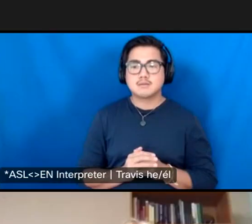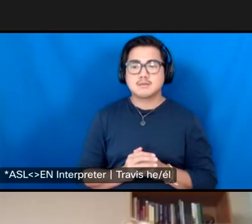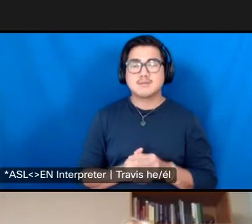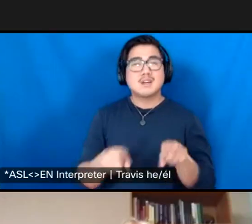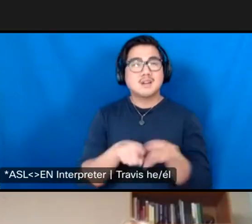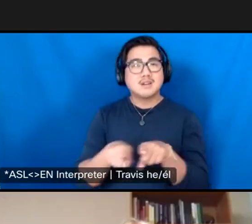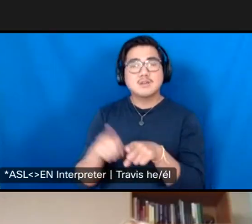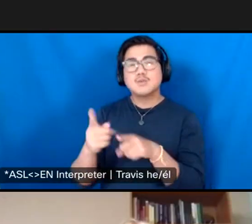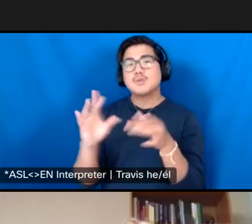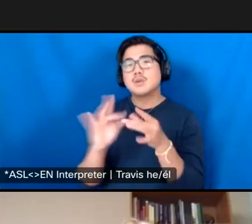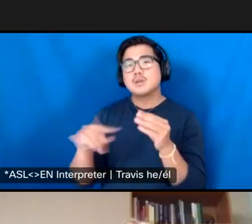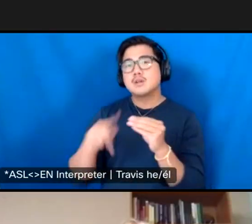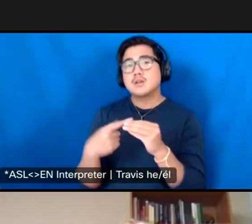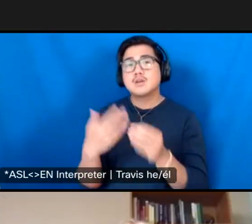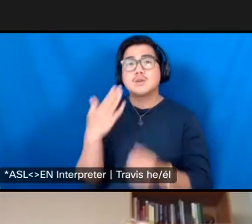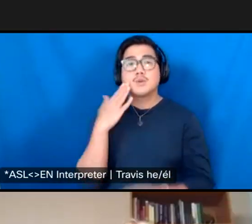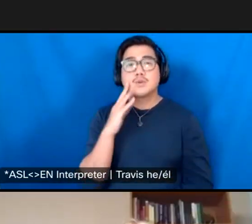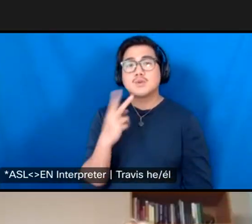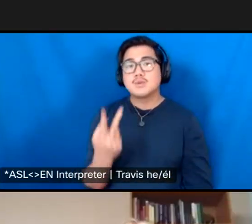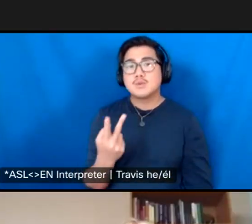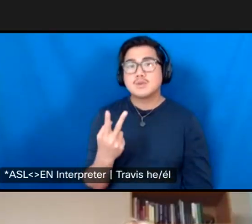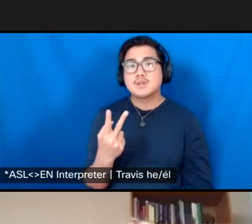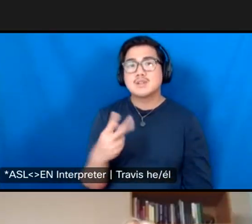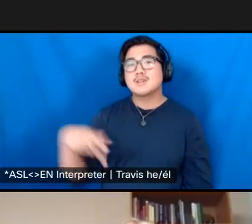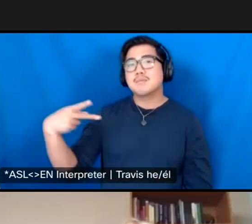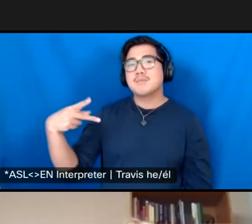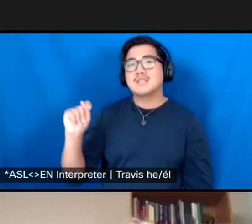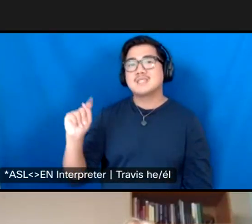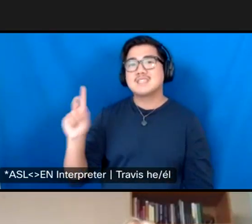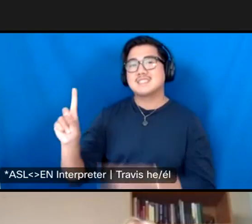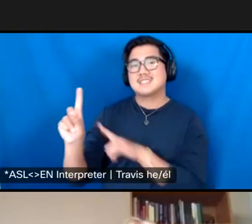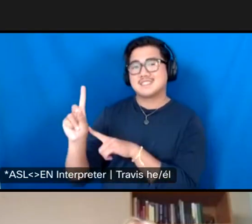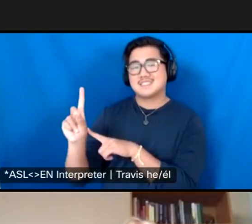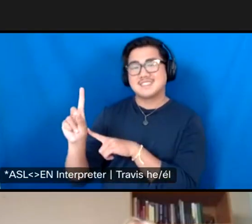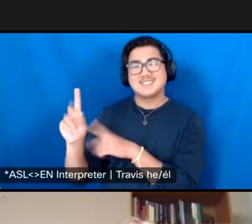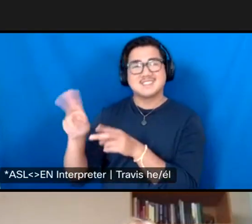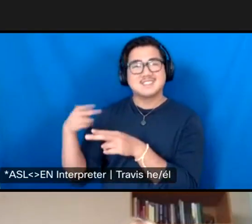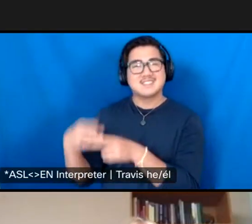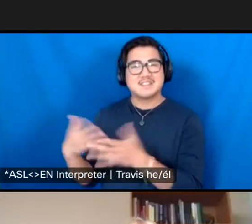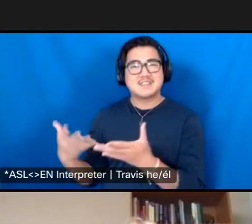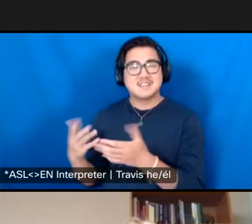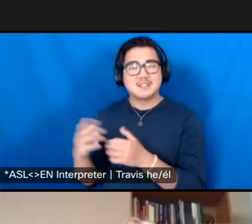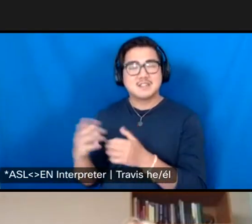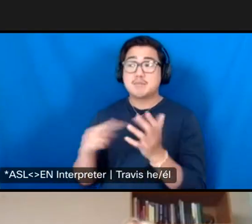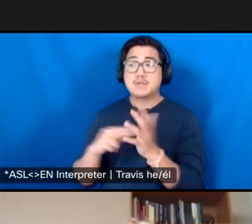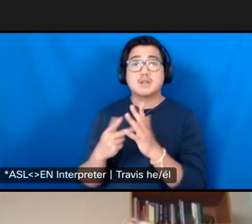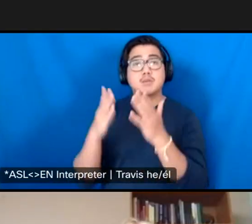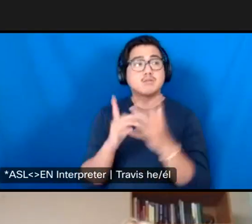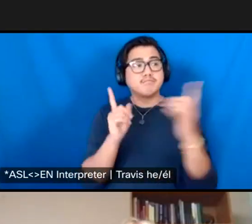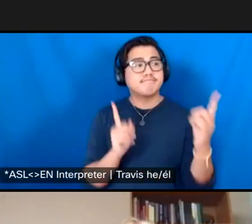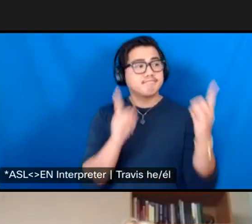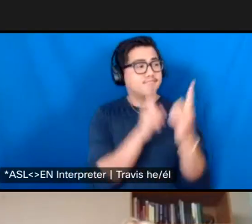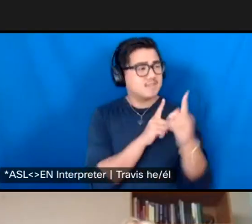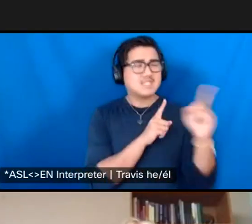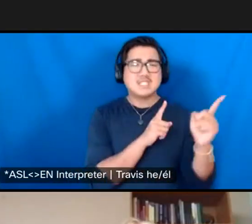susto, soul loss. Well, over here they call it PTSD. So I'm going to ask you some questions about how